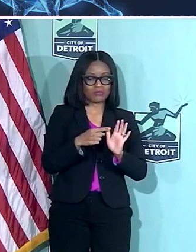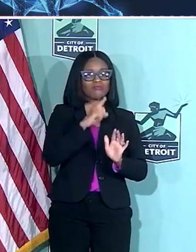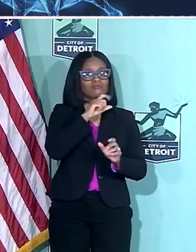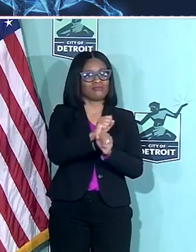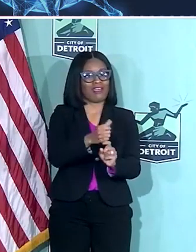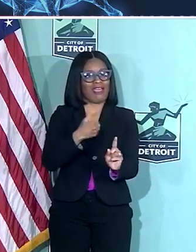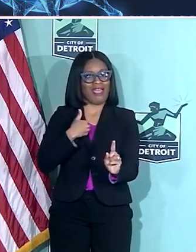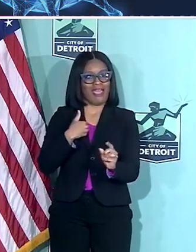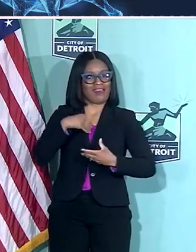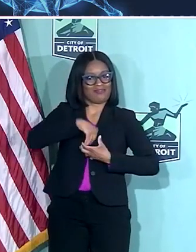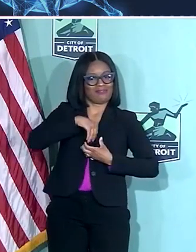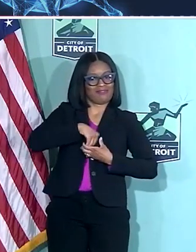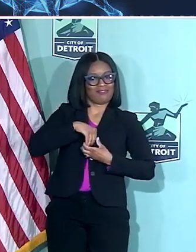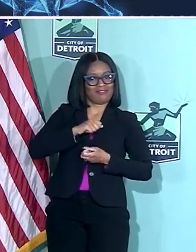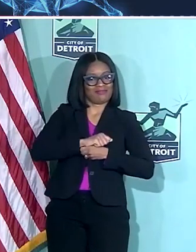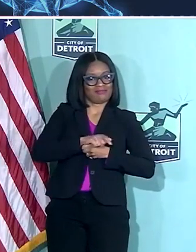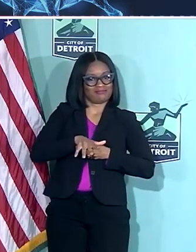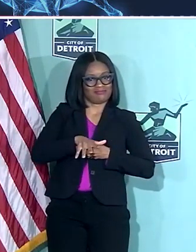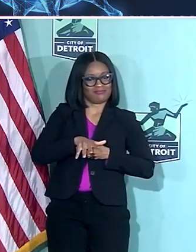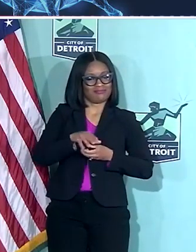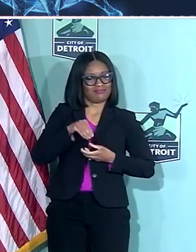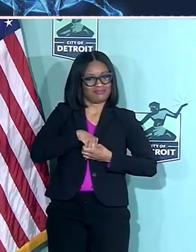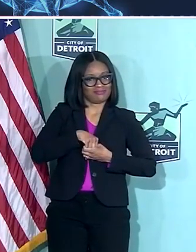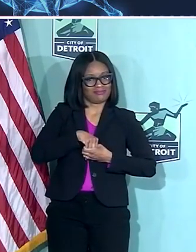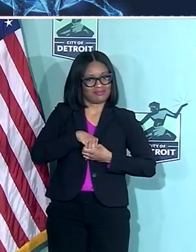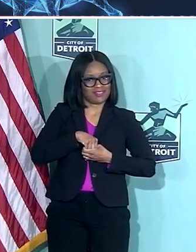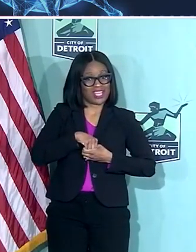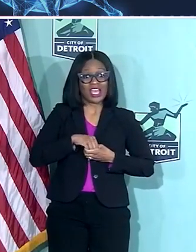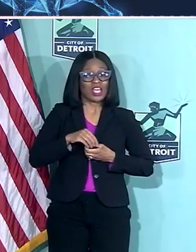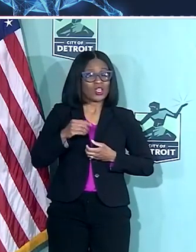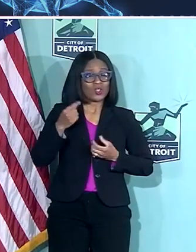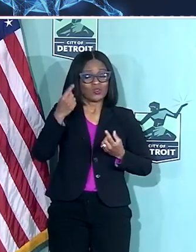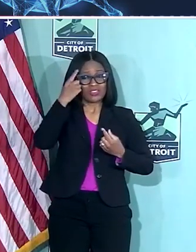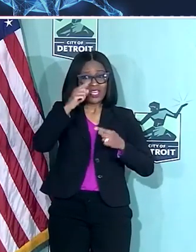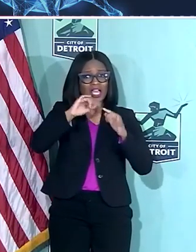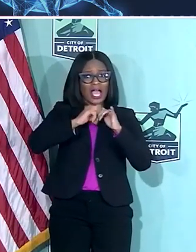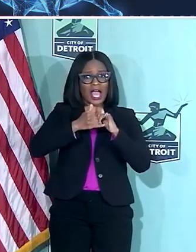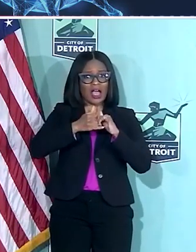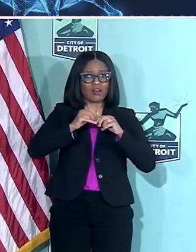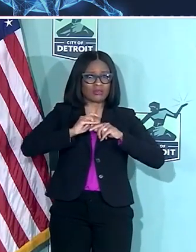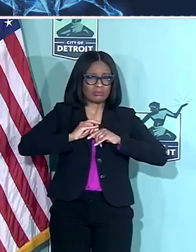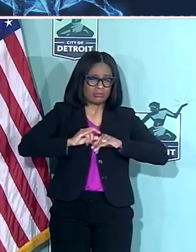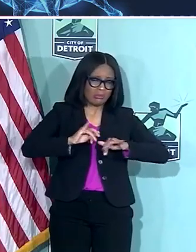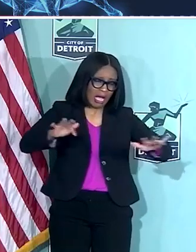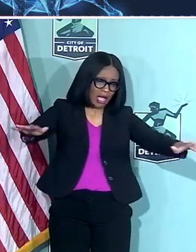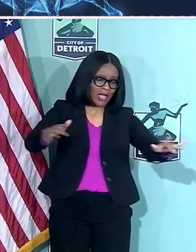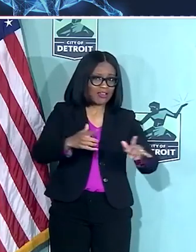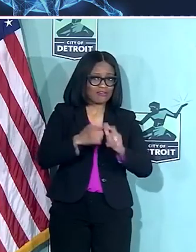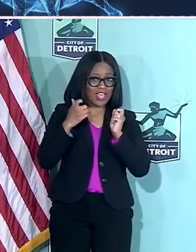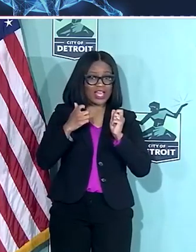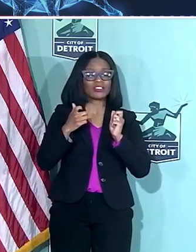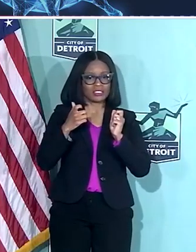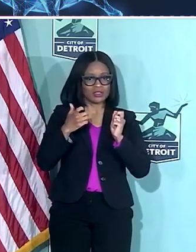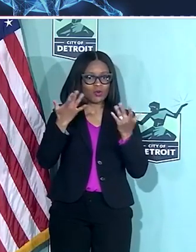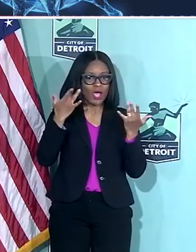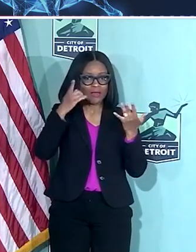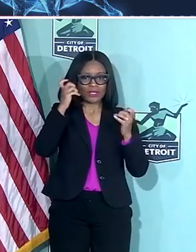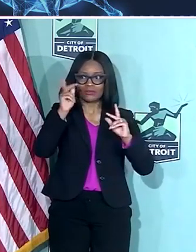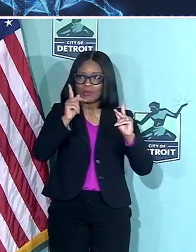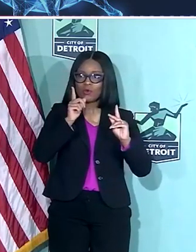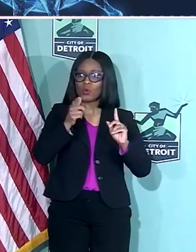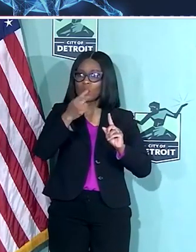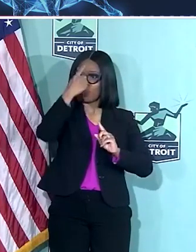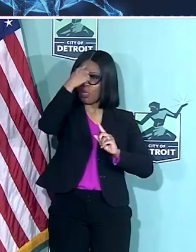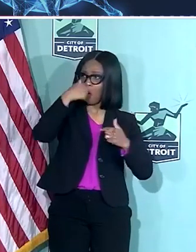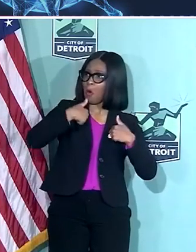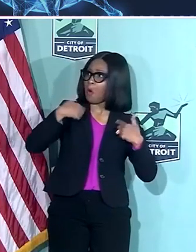of how this spread so fast. A whole lot of good people who thought they were healthy were spreading these germs.